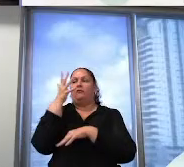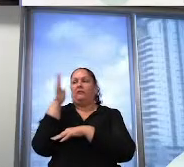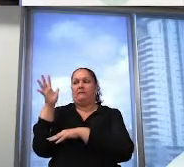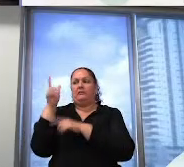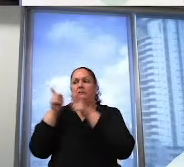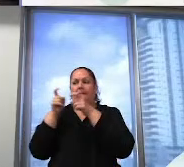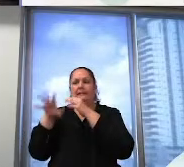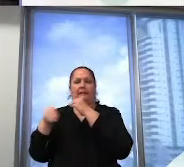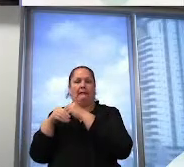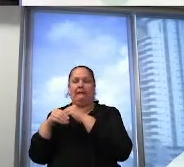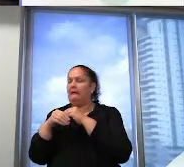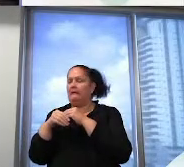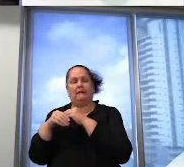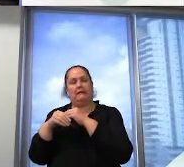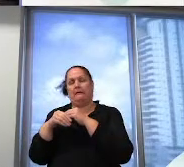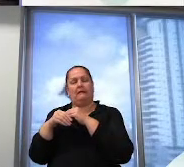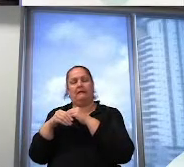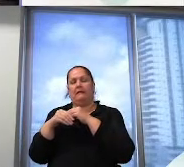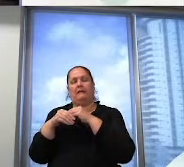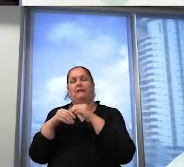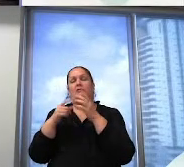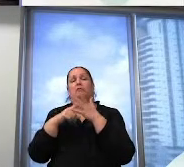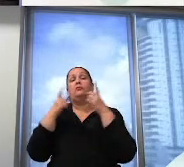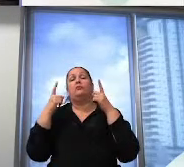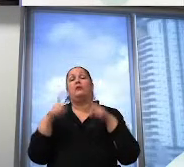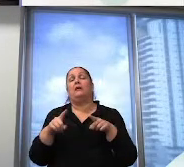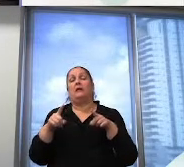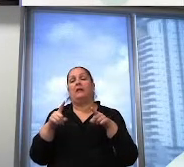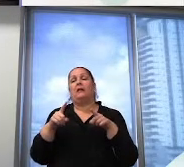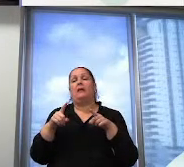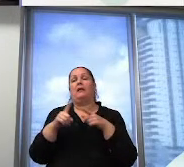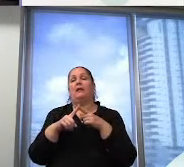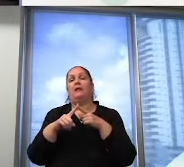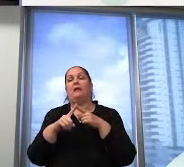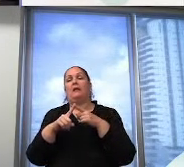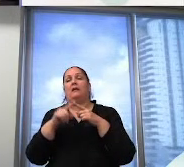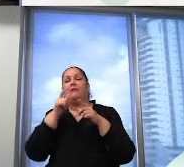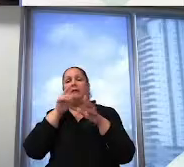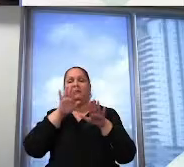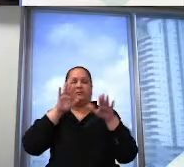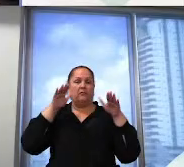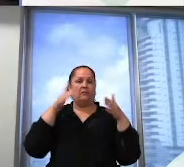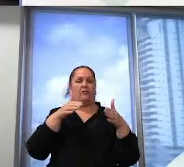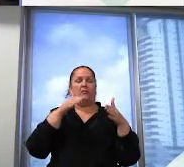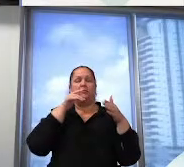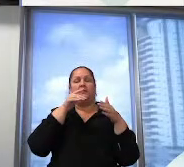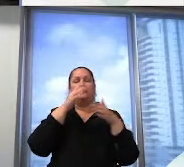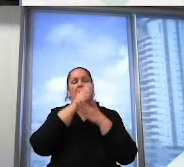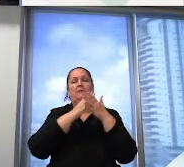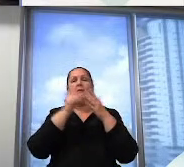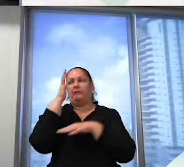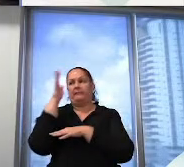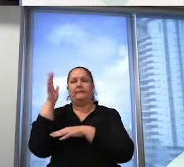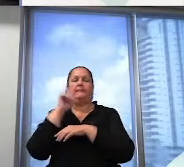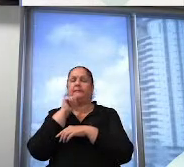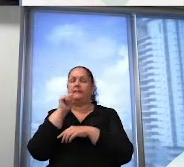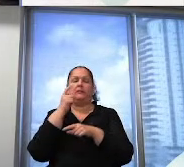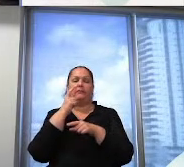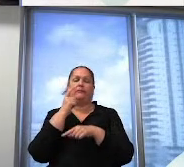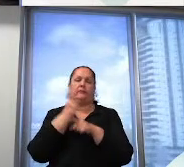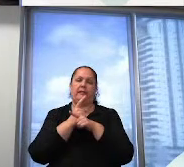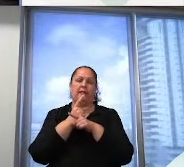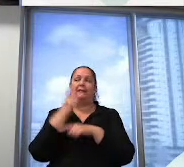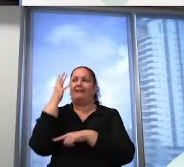have vegetation management. So what came out of that was that we had to focus on those 51 segments for vegetation, which was